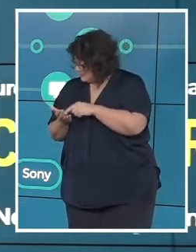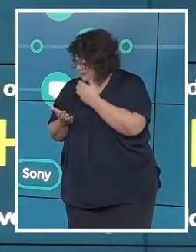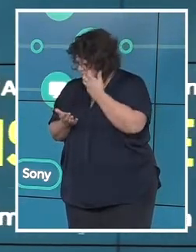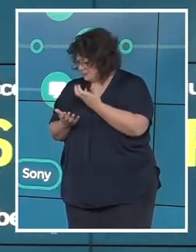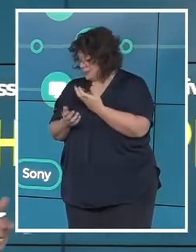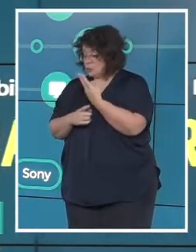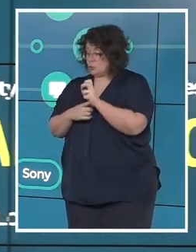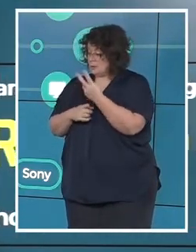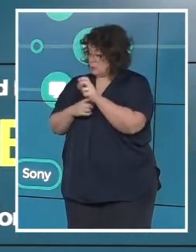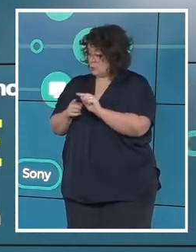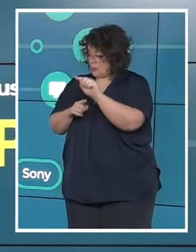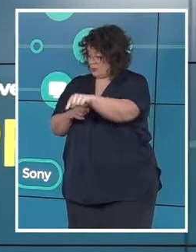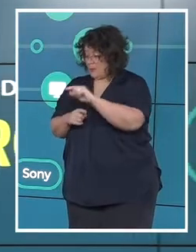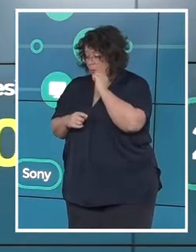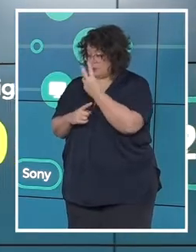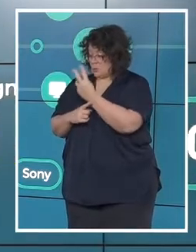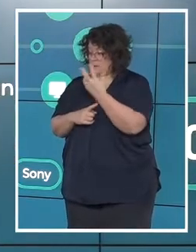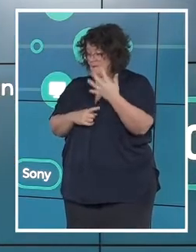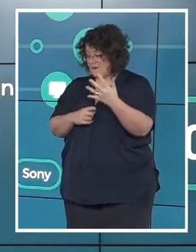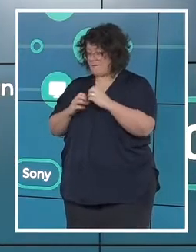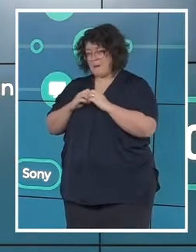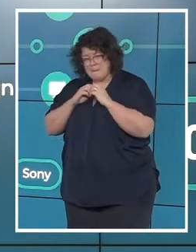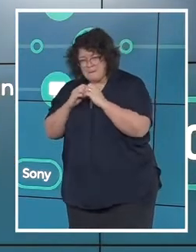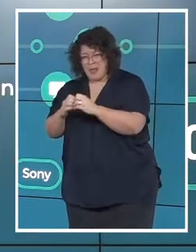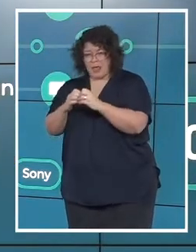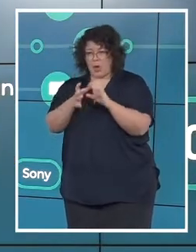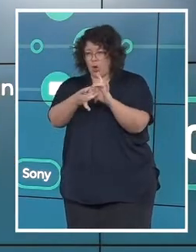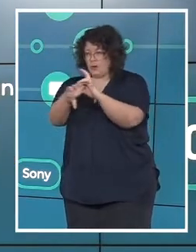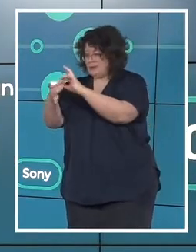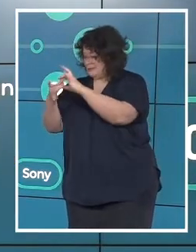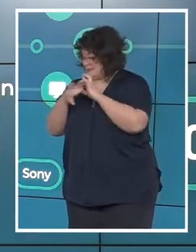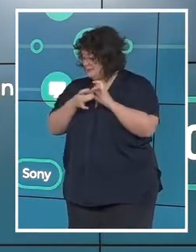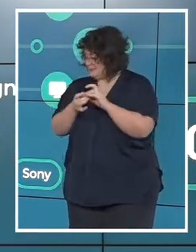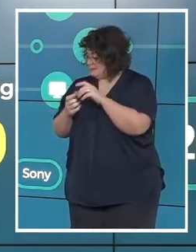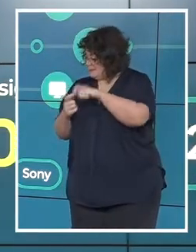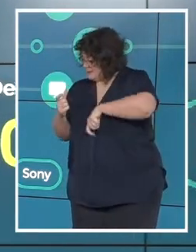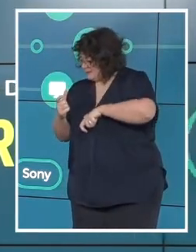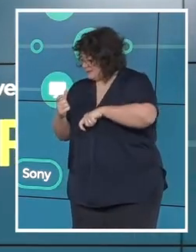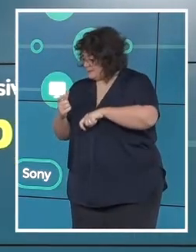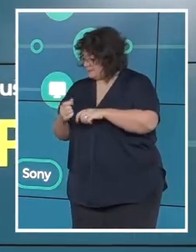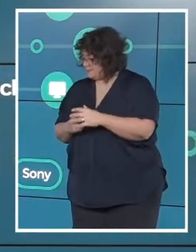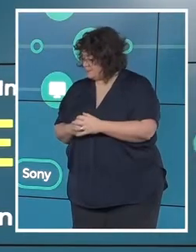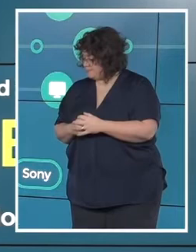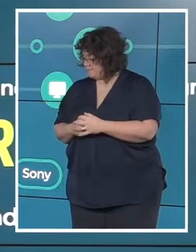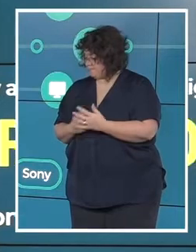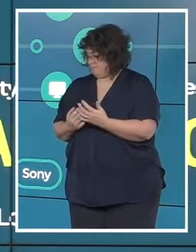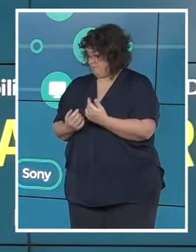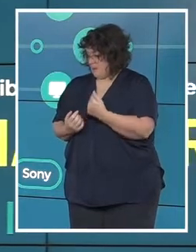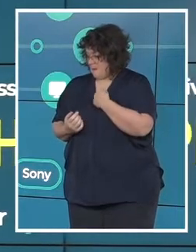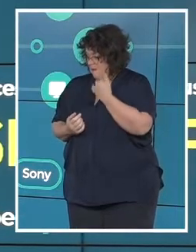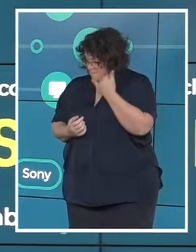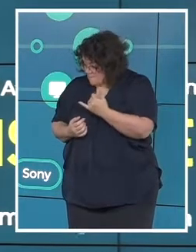data, connecting to all of your wearables, connecting or generating data. To the extent that it's